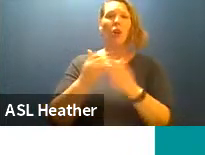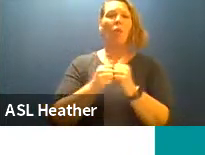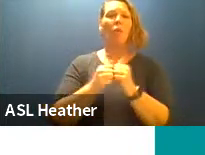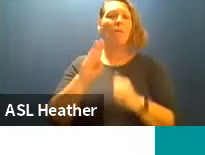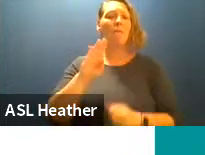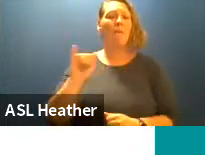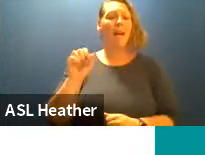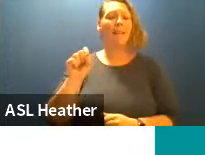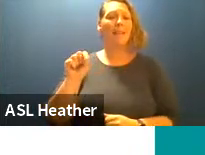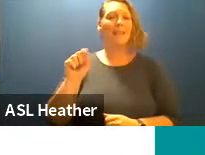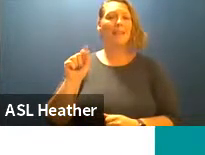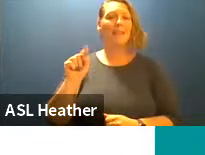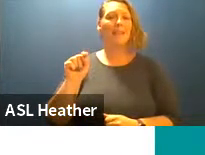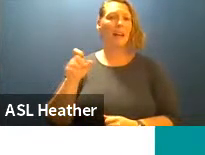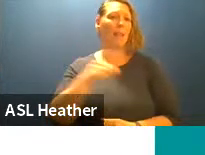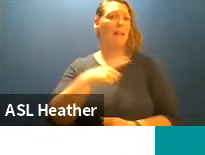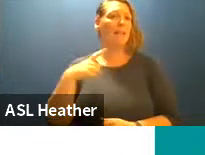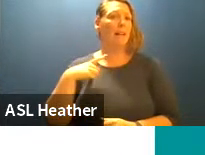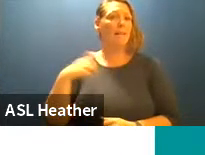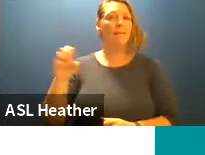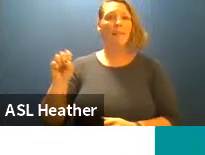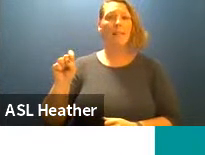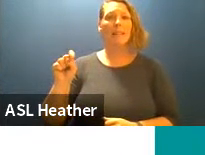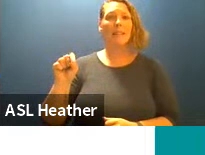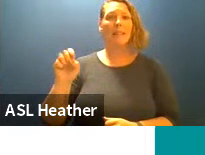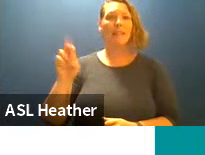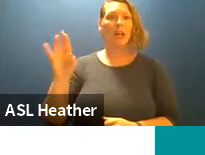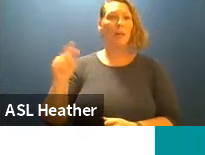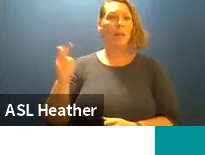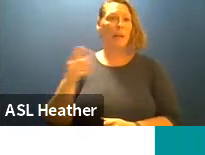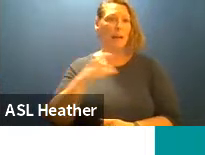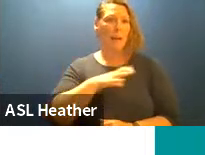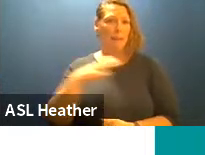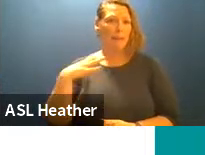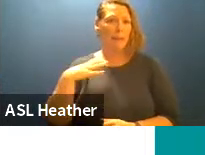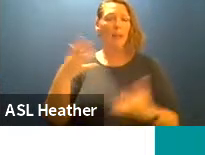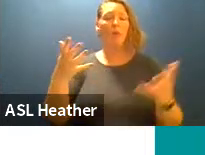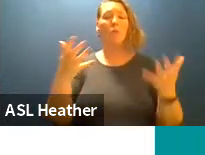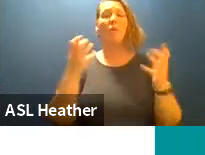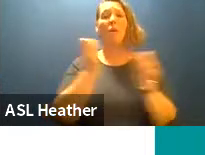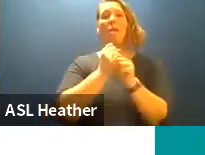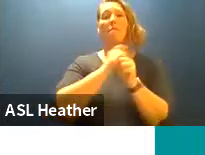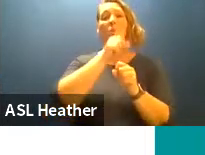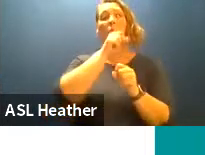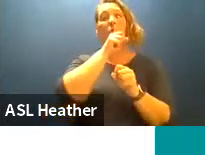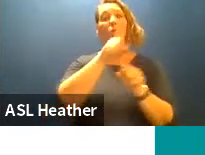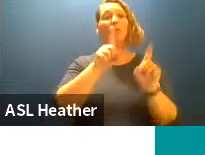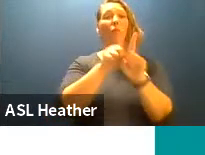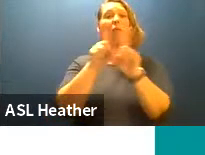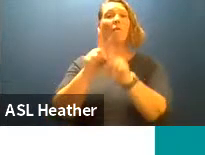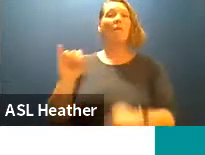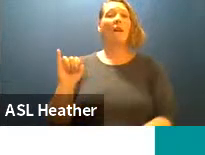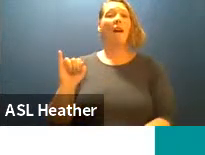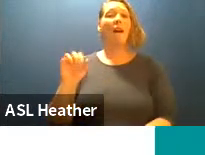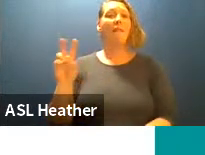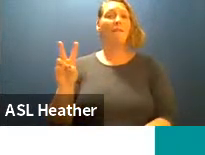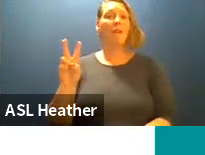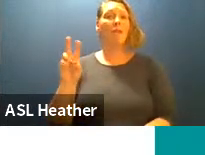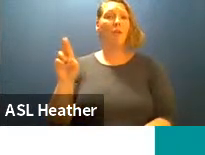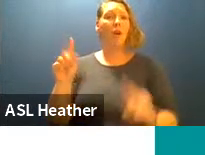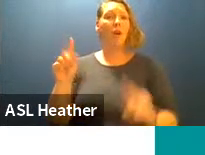legislative committee. We want to make sure that as a as the IBR team that we